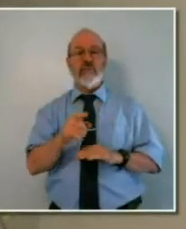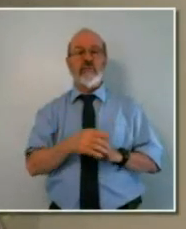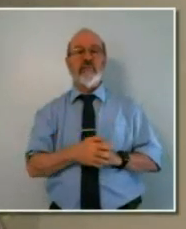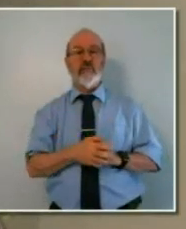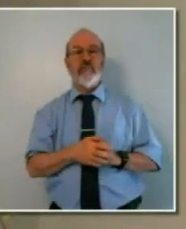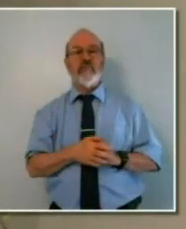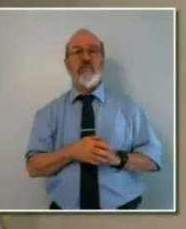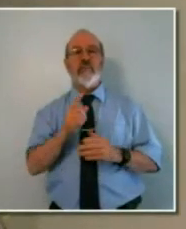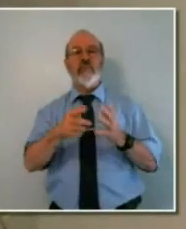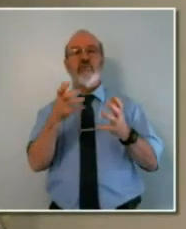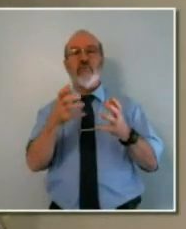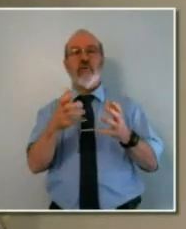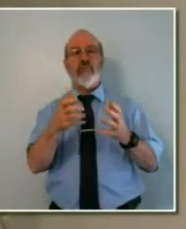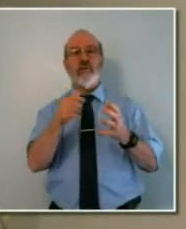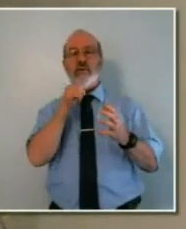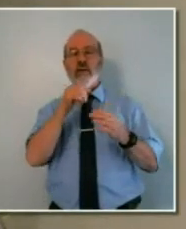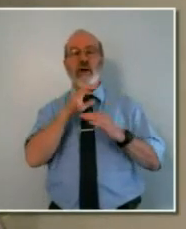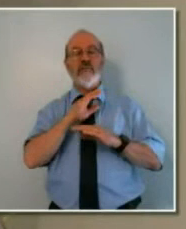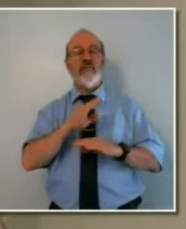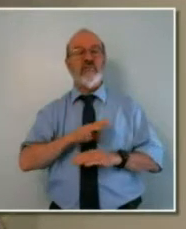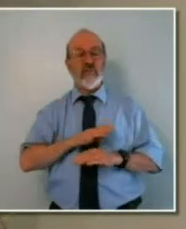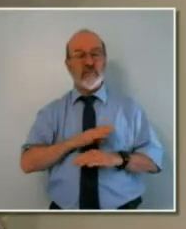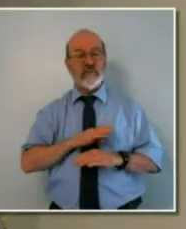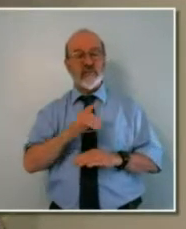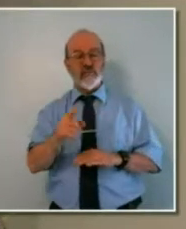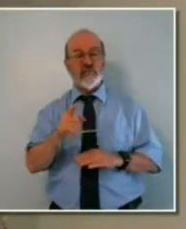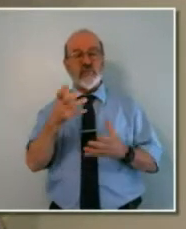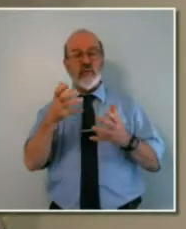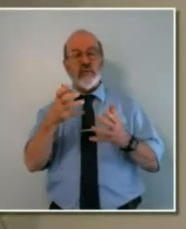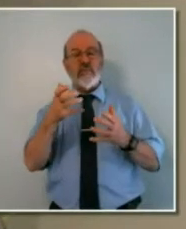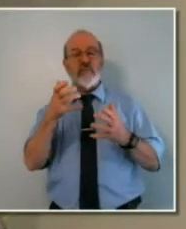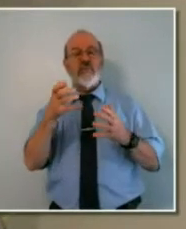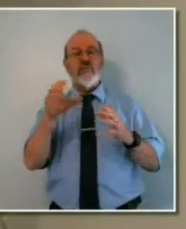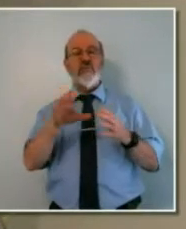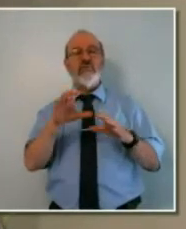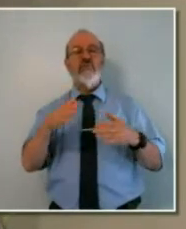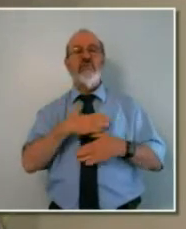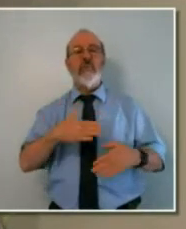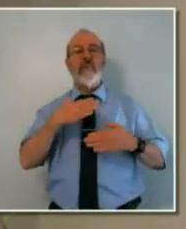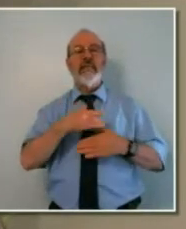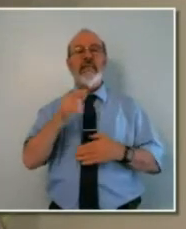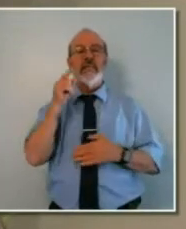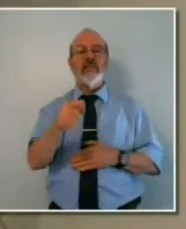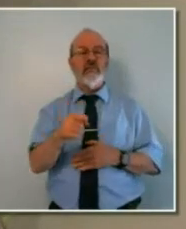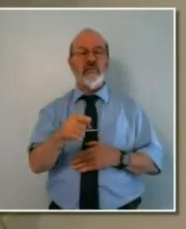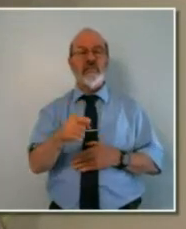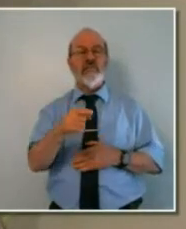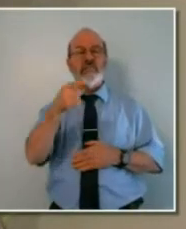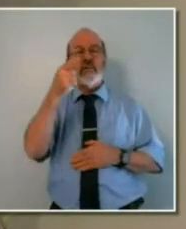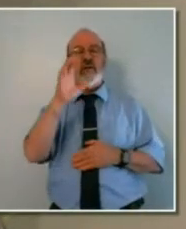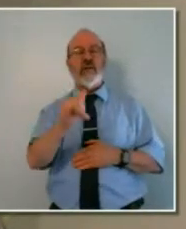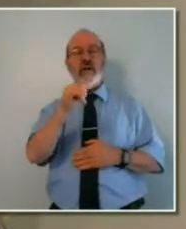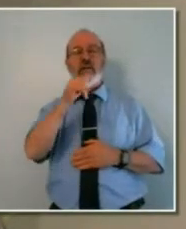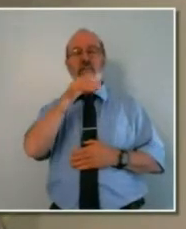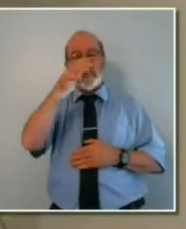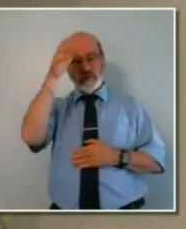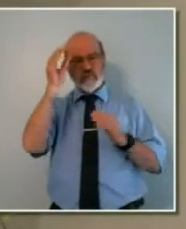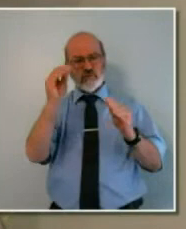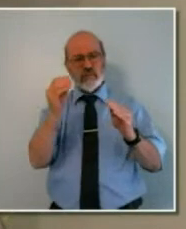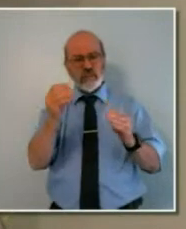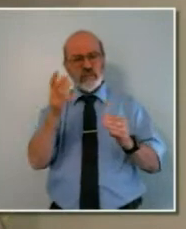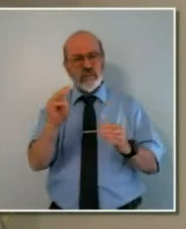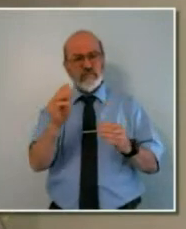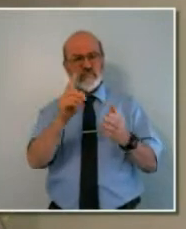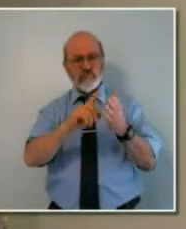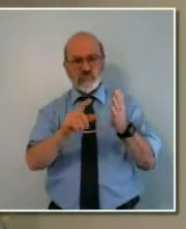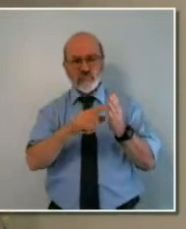you want is not for them to appease you. You want for them to do that which pleases you. And as a godly parent, you'll try to teach them and you'll correct them